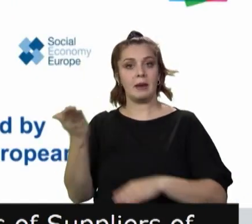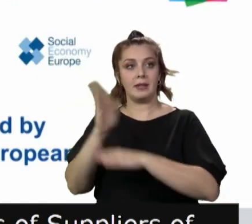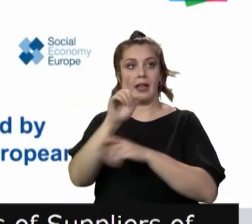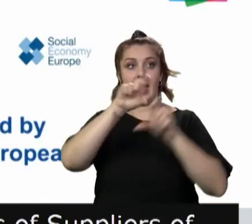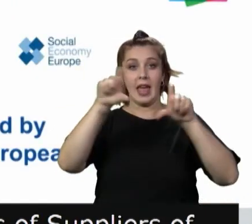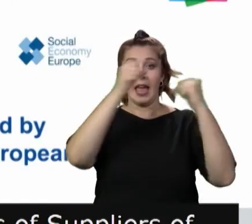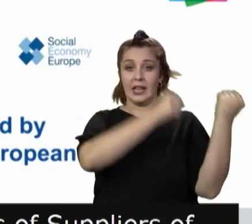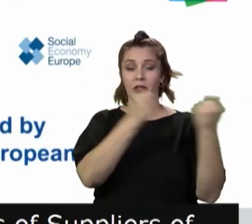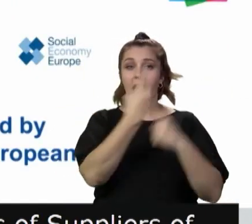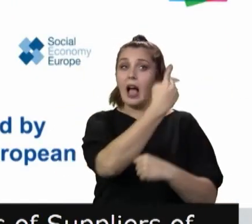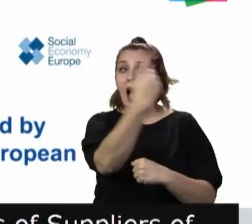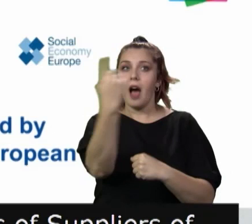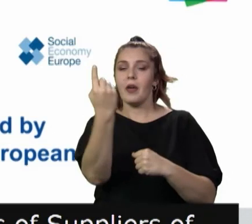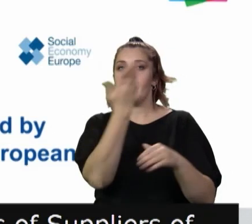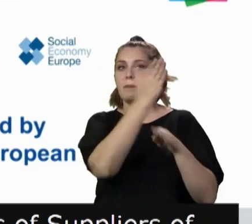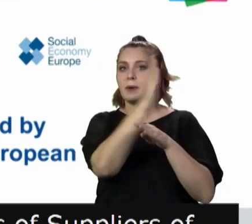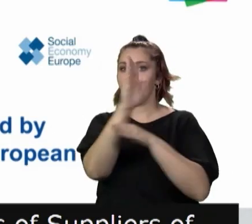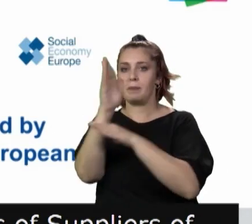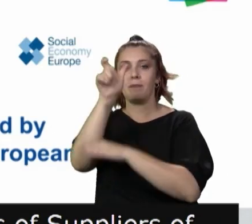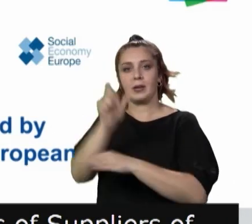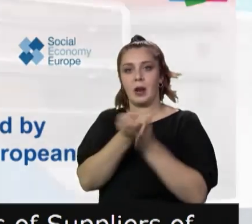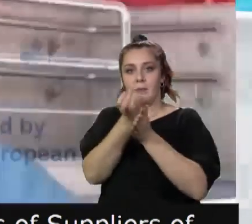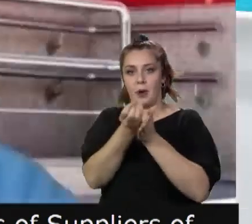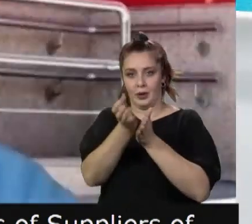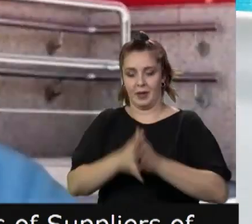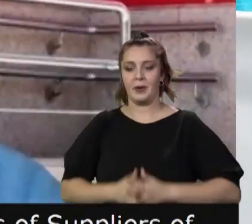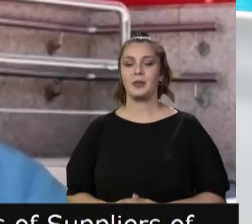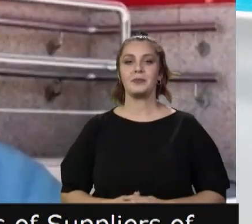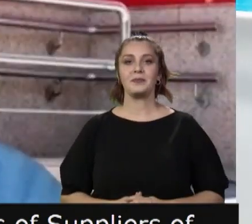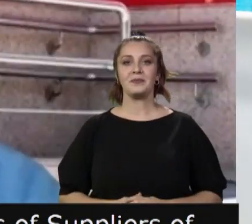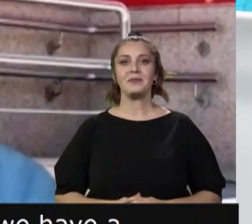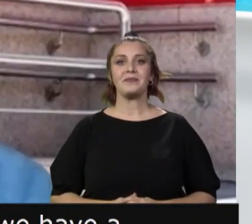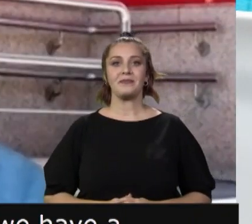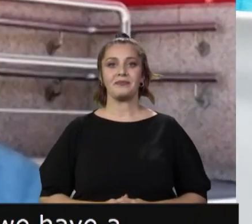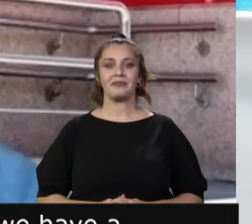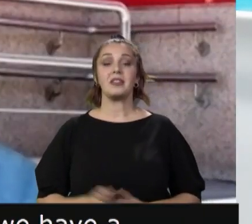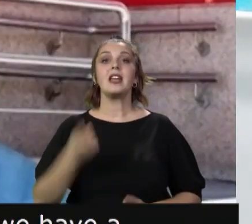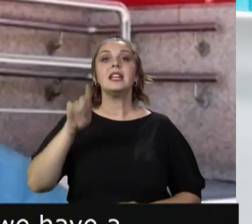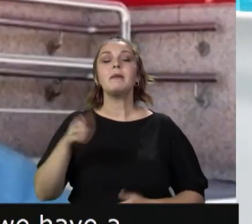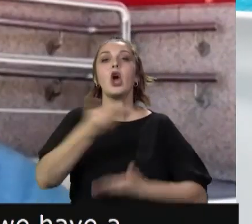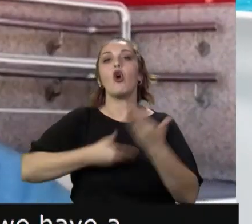And today we have a representative of one of each of these institutions.